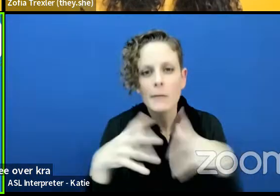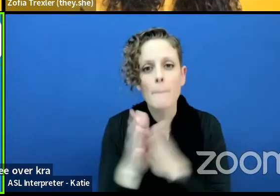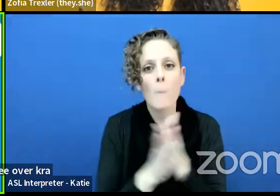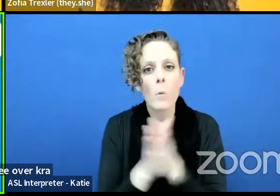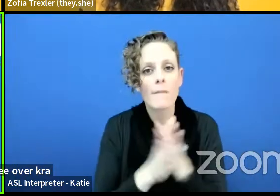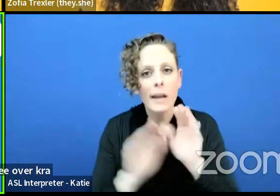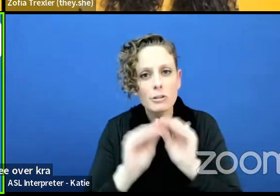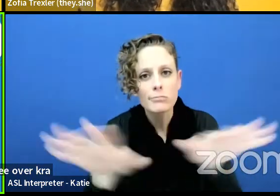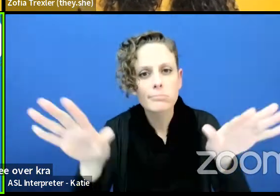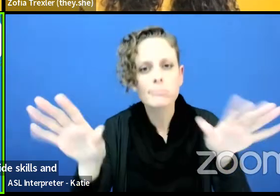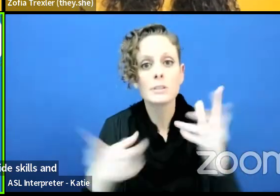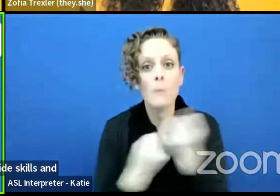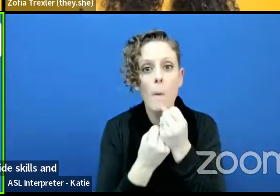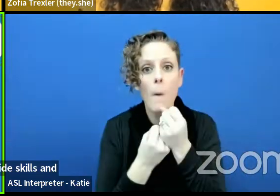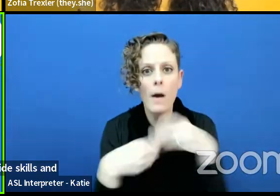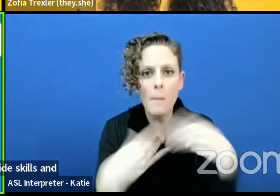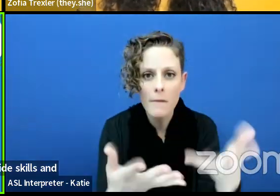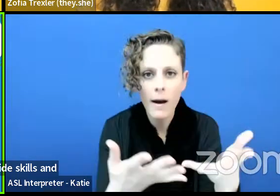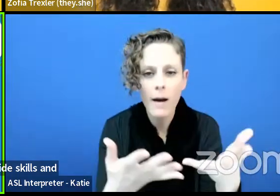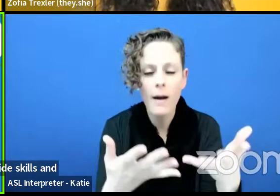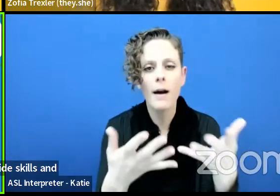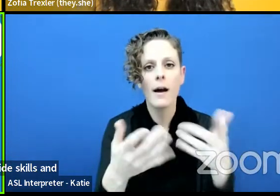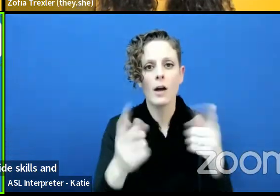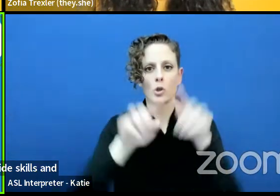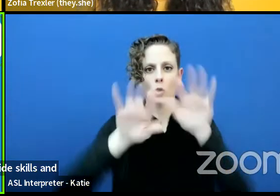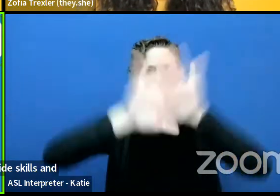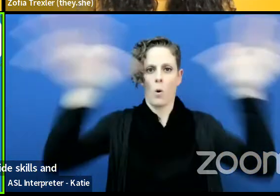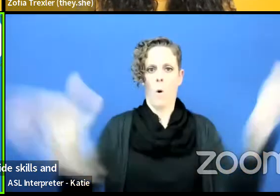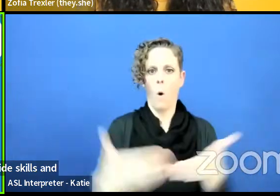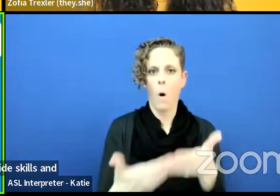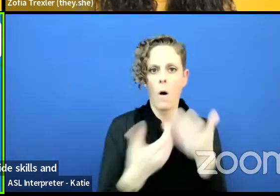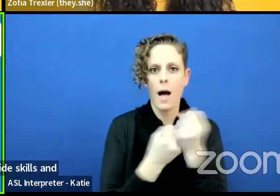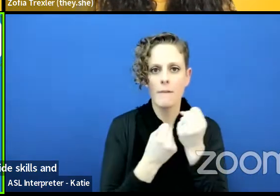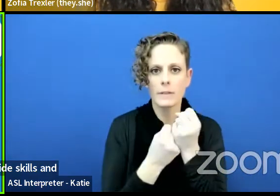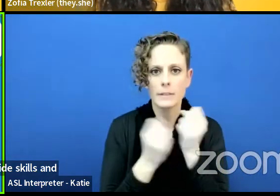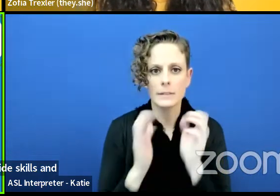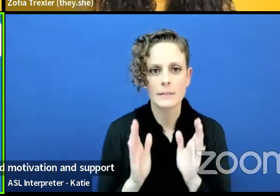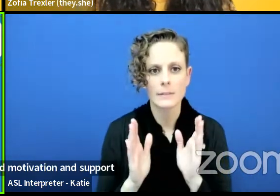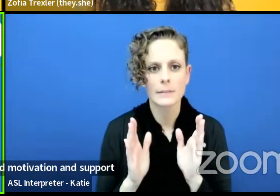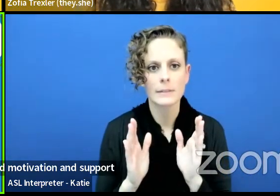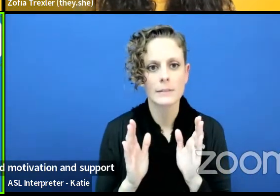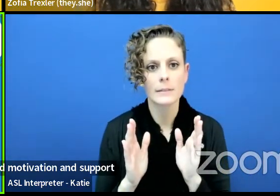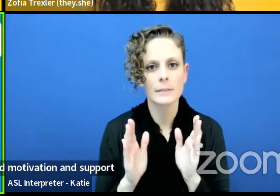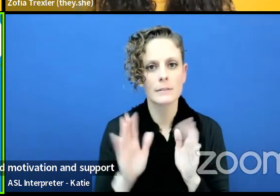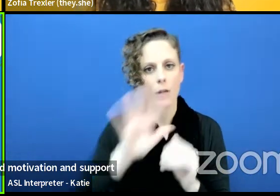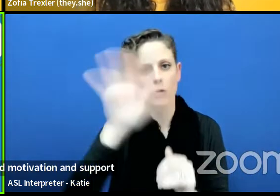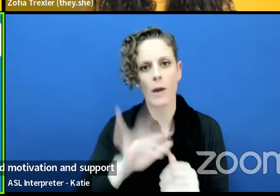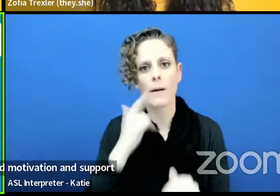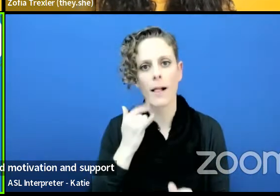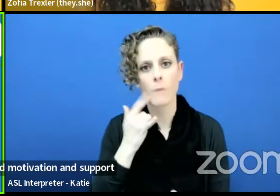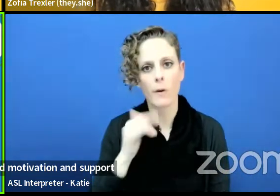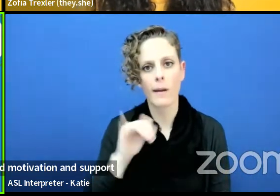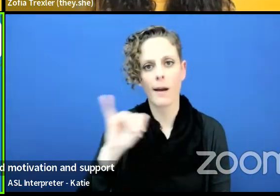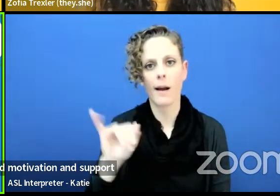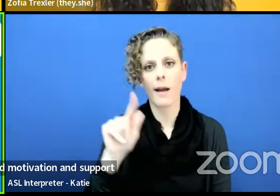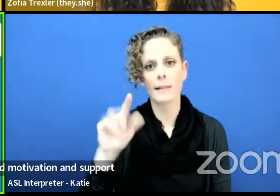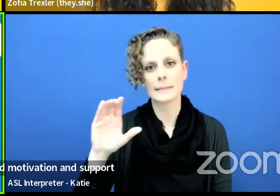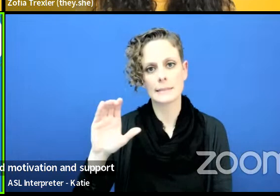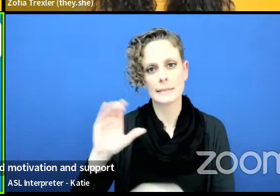motivation, support to all advocates throughout California ILCs.